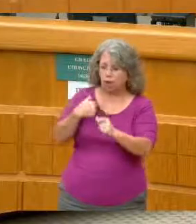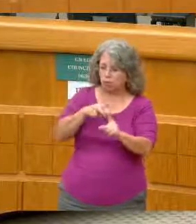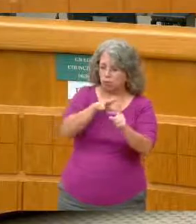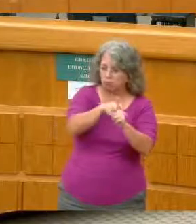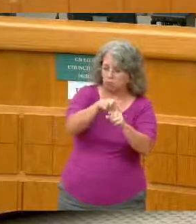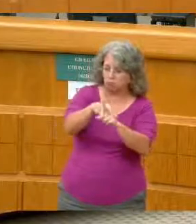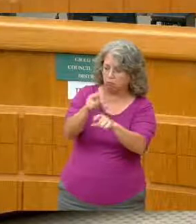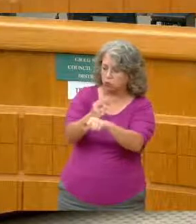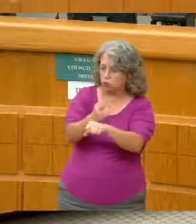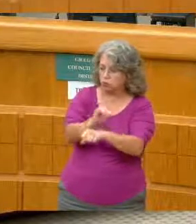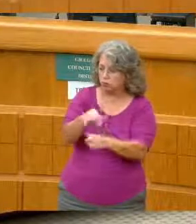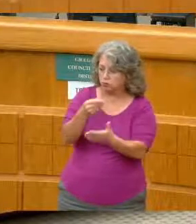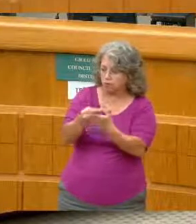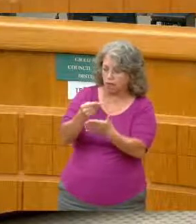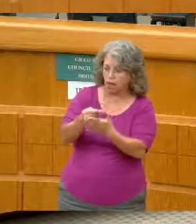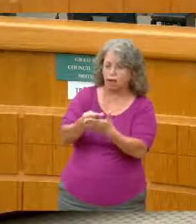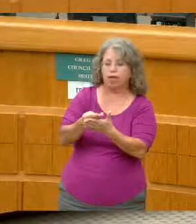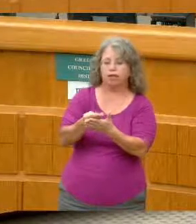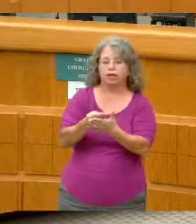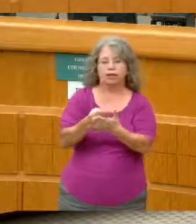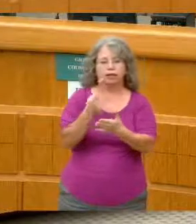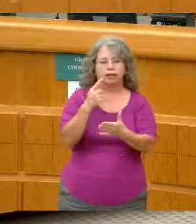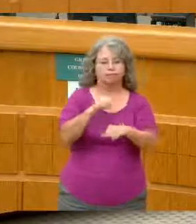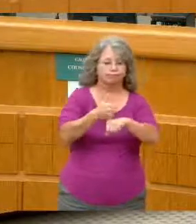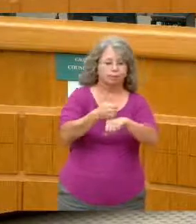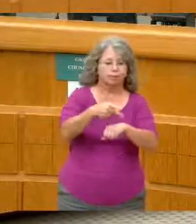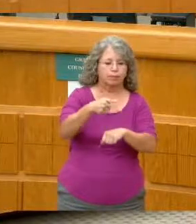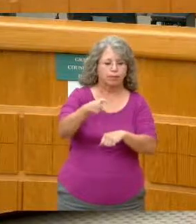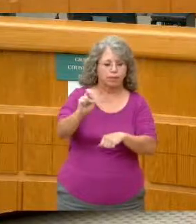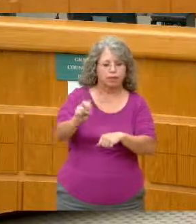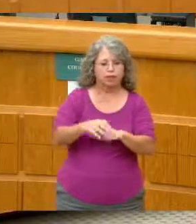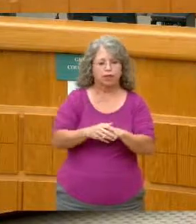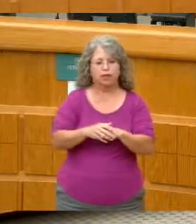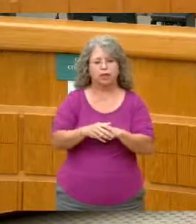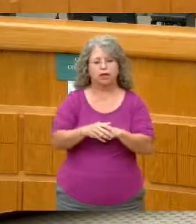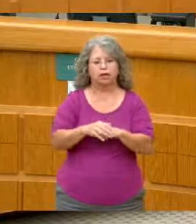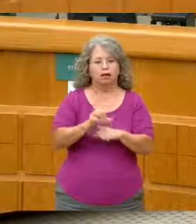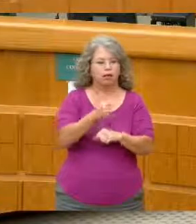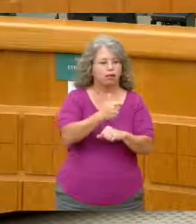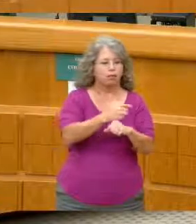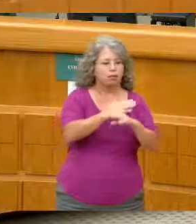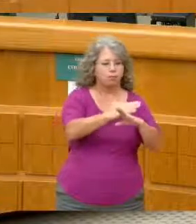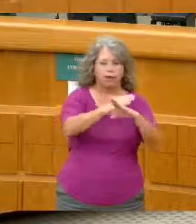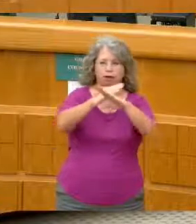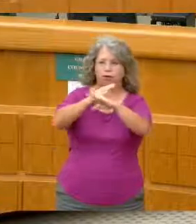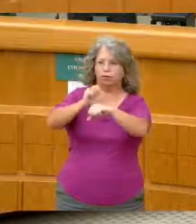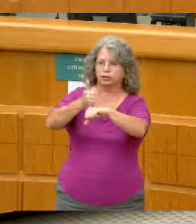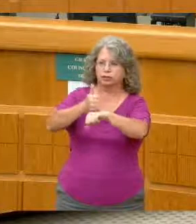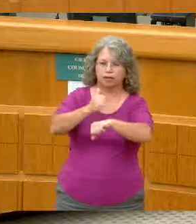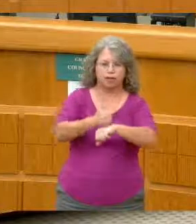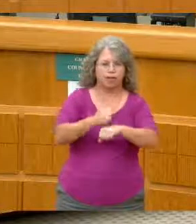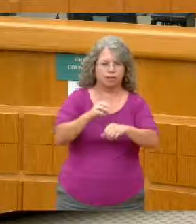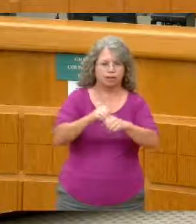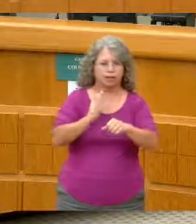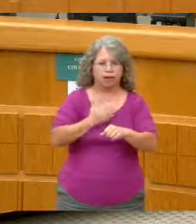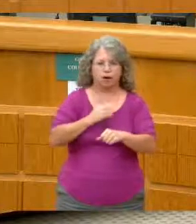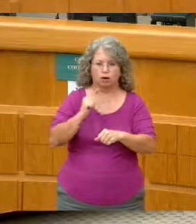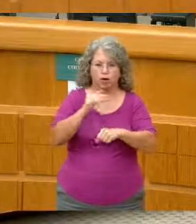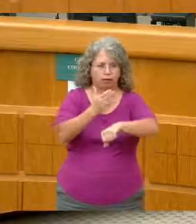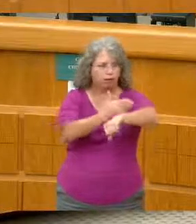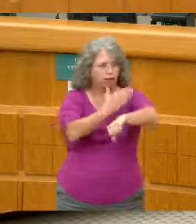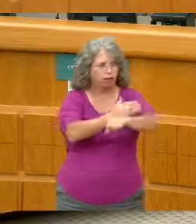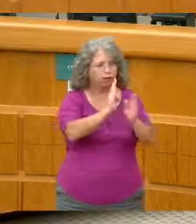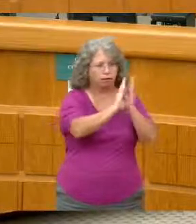work in testing and PPE, in creating physical barriers to prevent the spread of coronavirus in our county and city